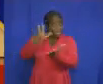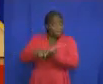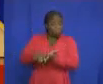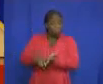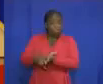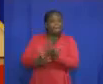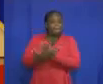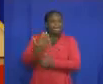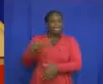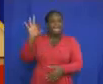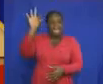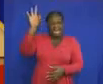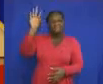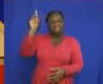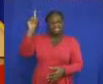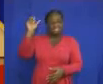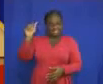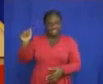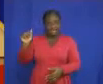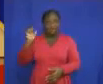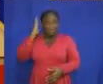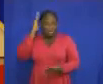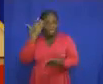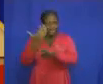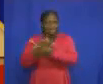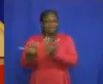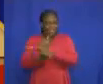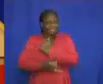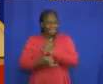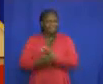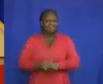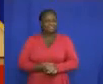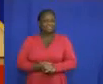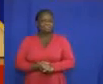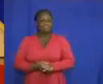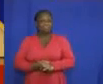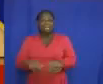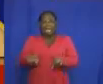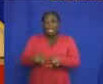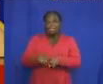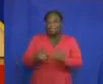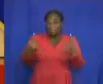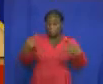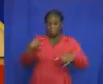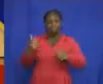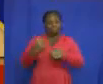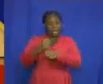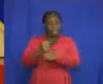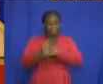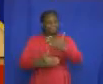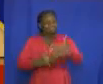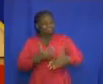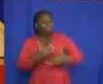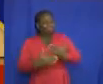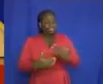the Food and Drugs Authority to arrive in the country. As and when we make further progress in the